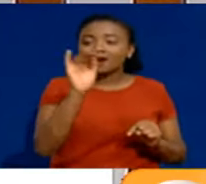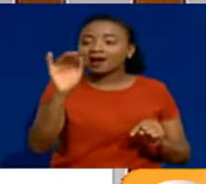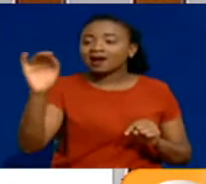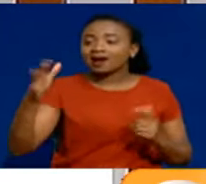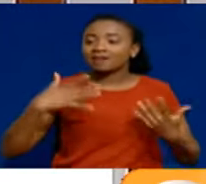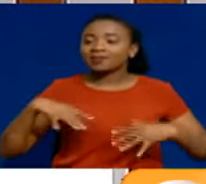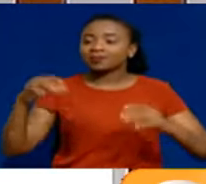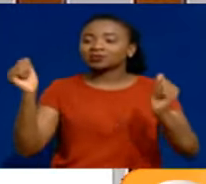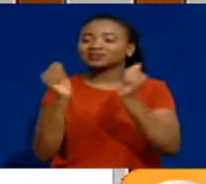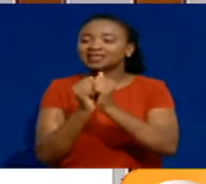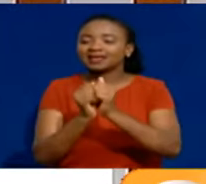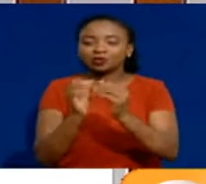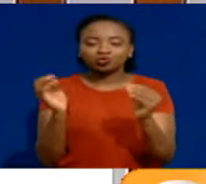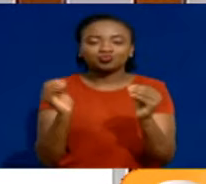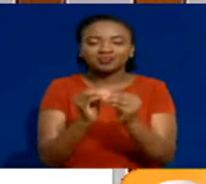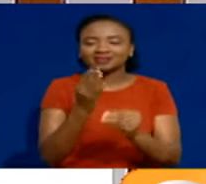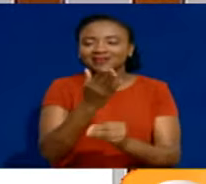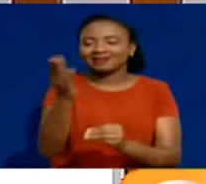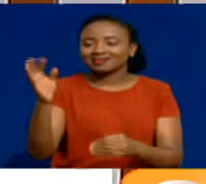people you meet.